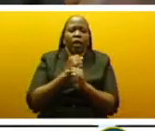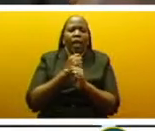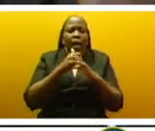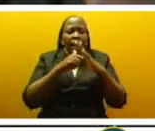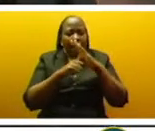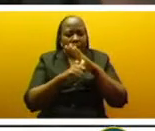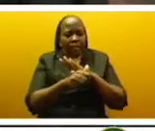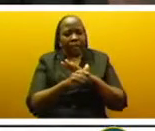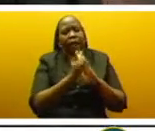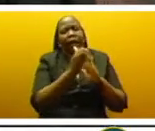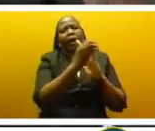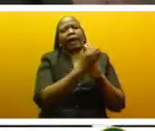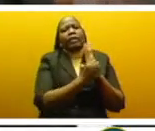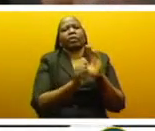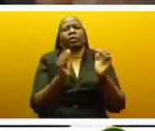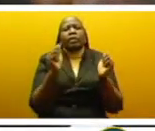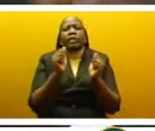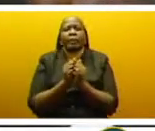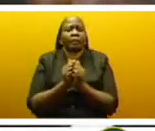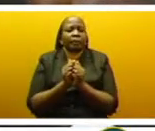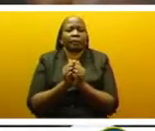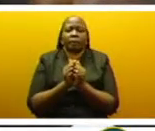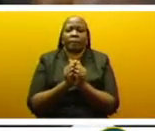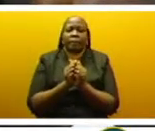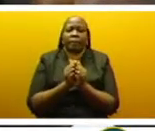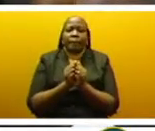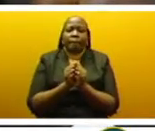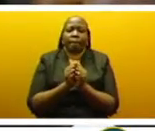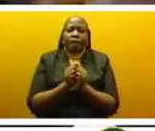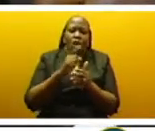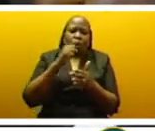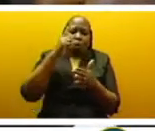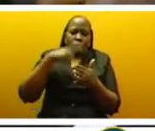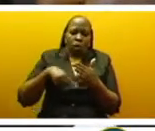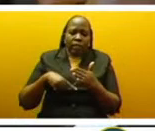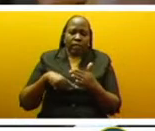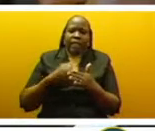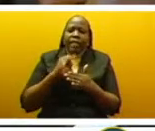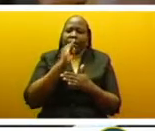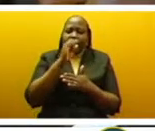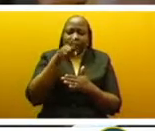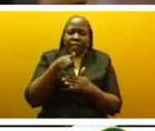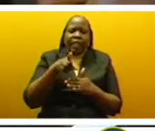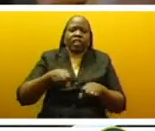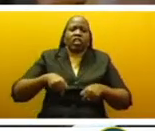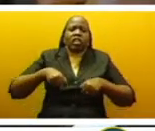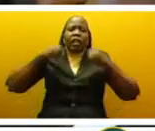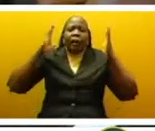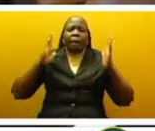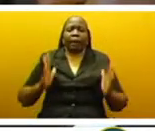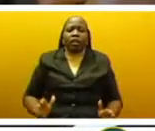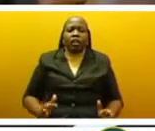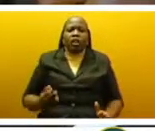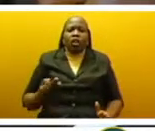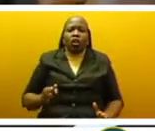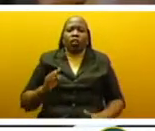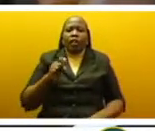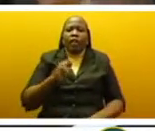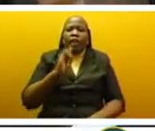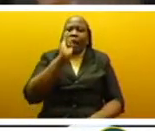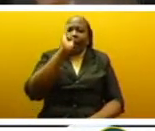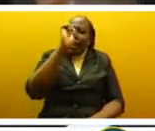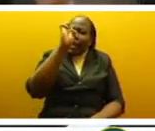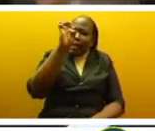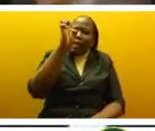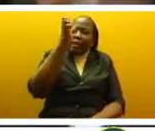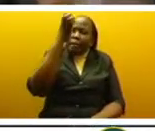10. What does the chairperson of the Electoral Commission do in the circumstances, not only